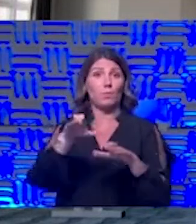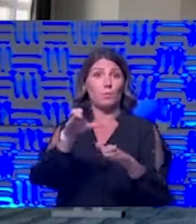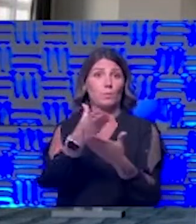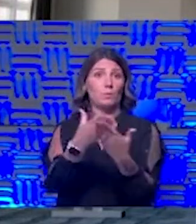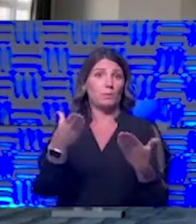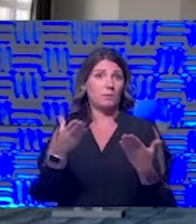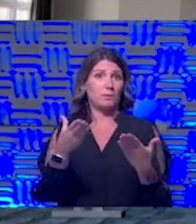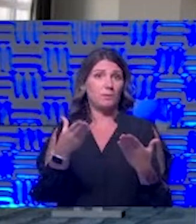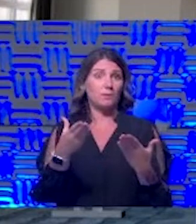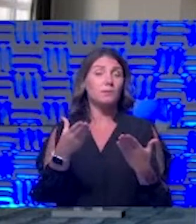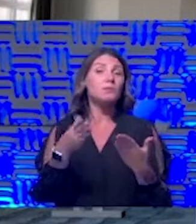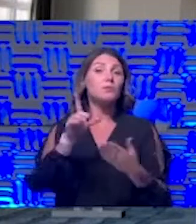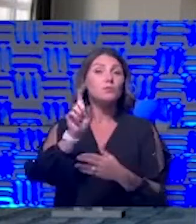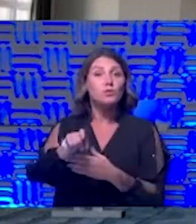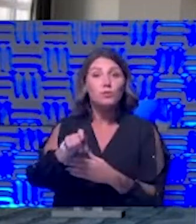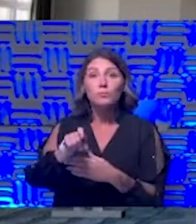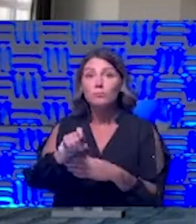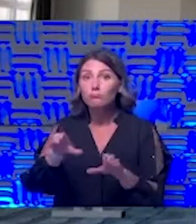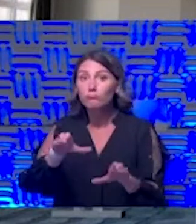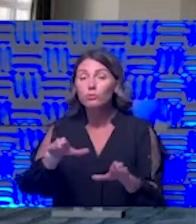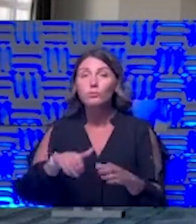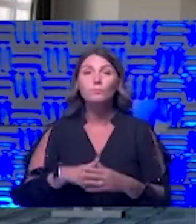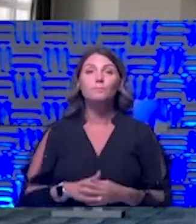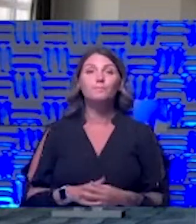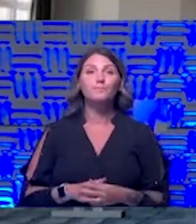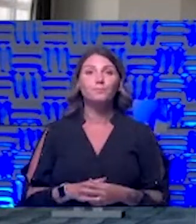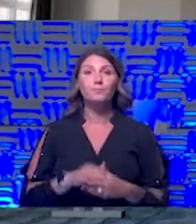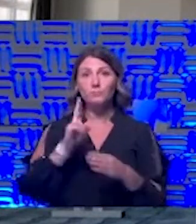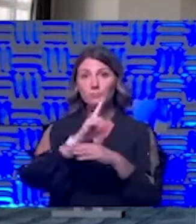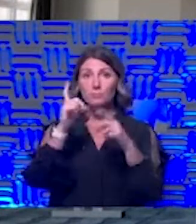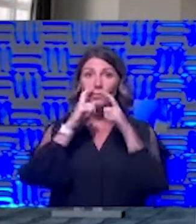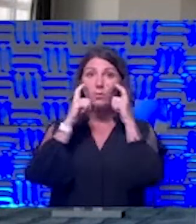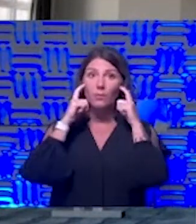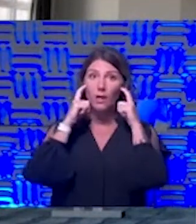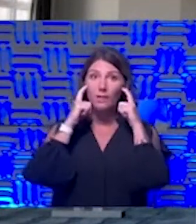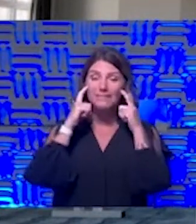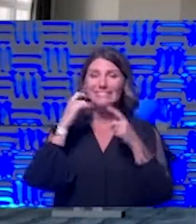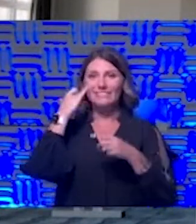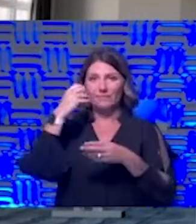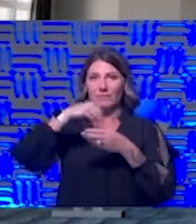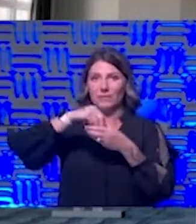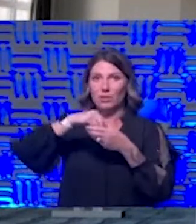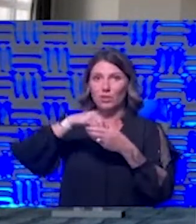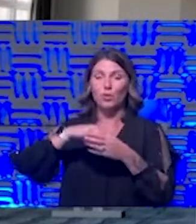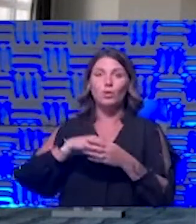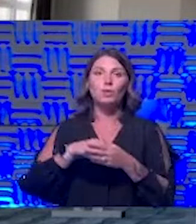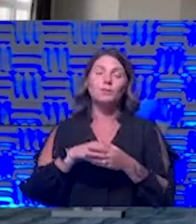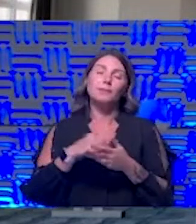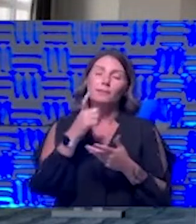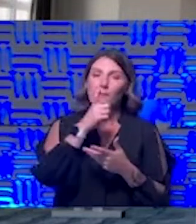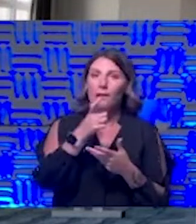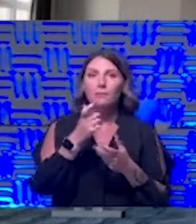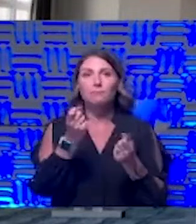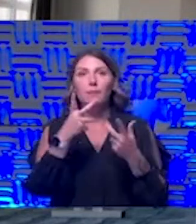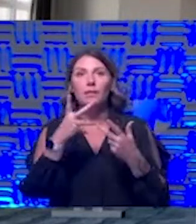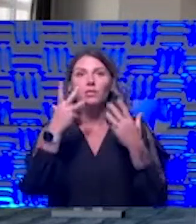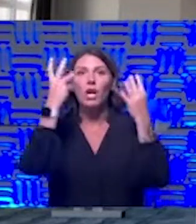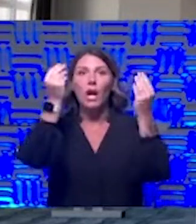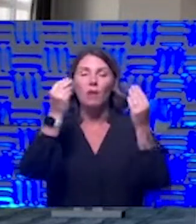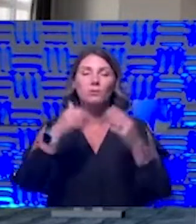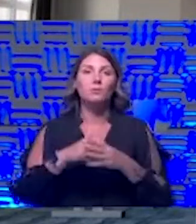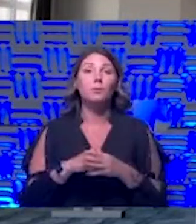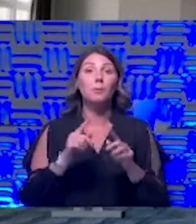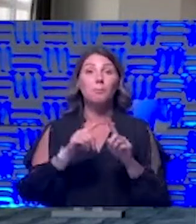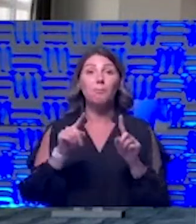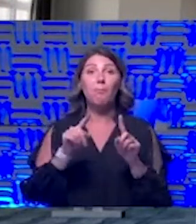were supposed to be doing, wearing a mask, obviously, if you're indoors, less if you're outdoors, but keeping